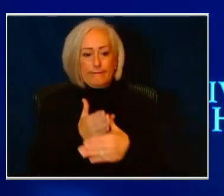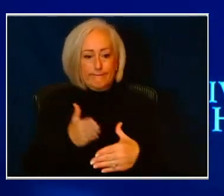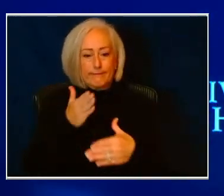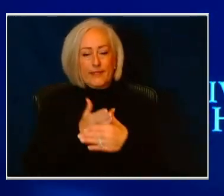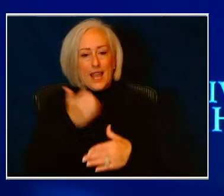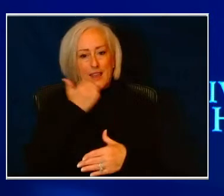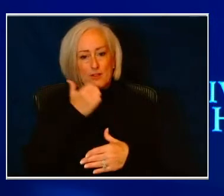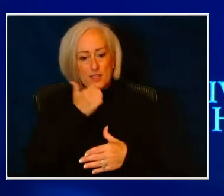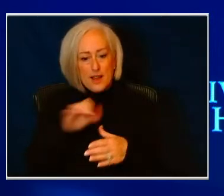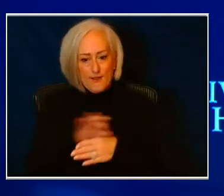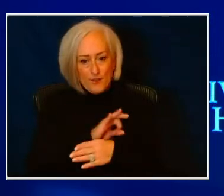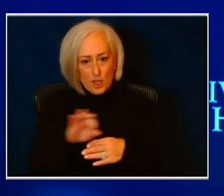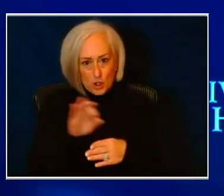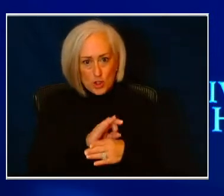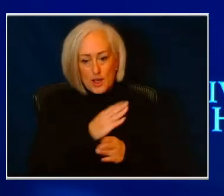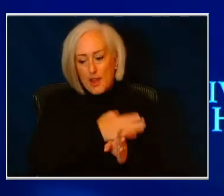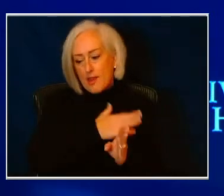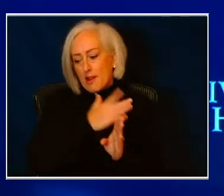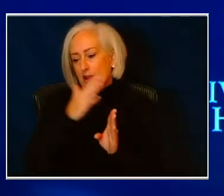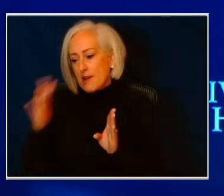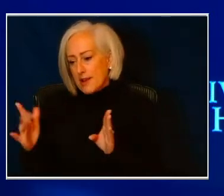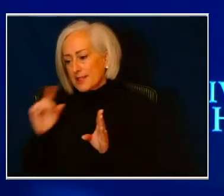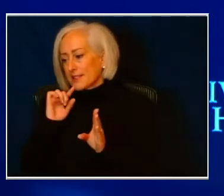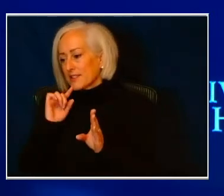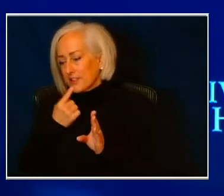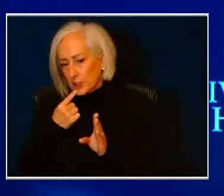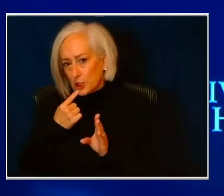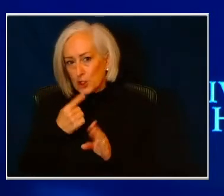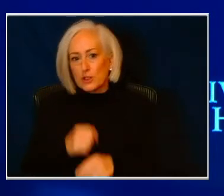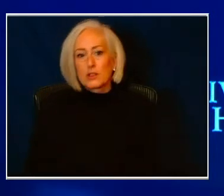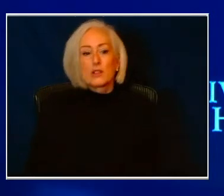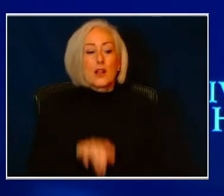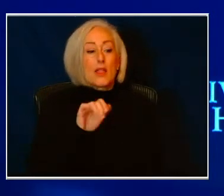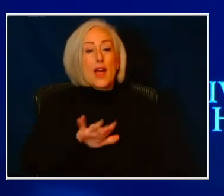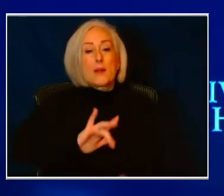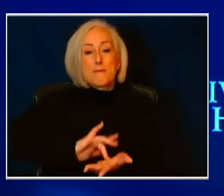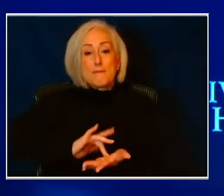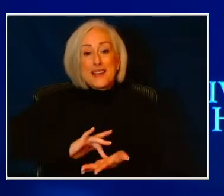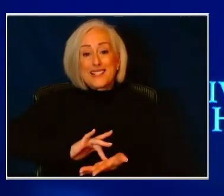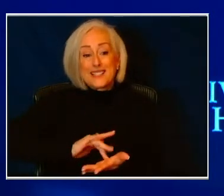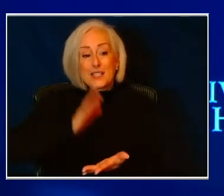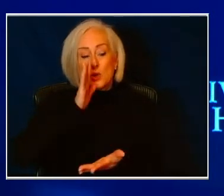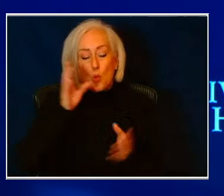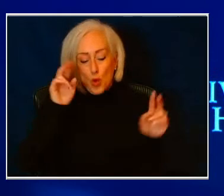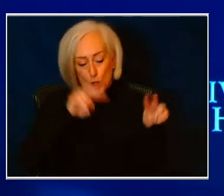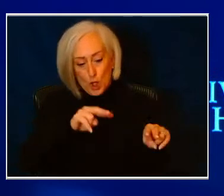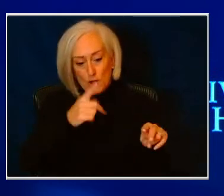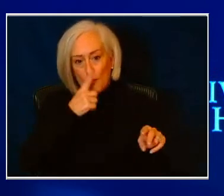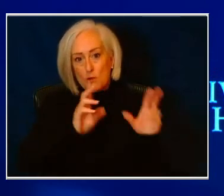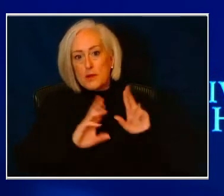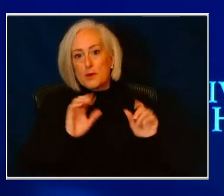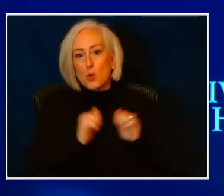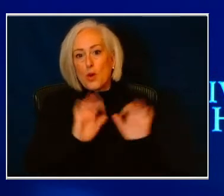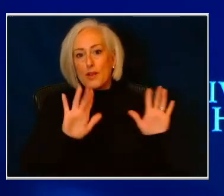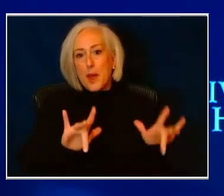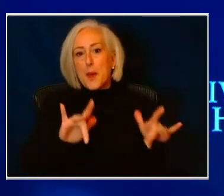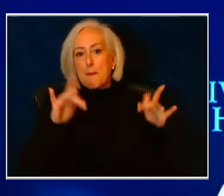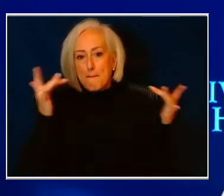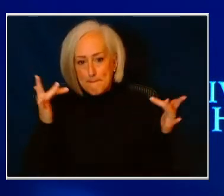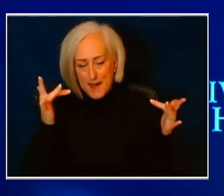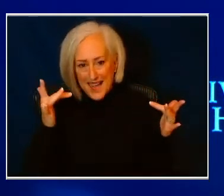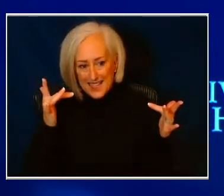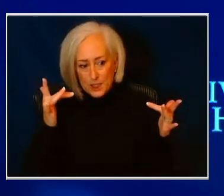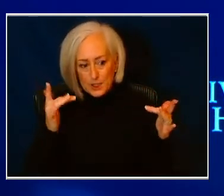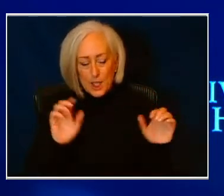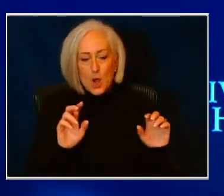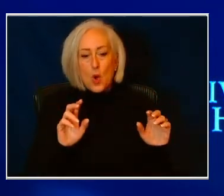actually, relevant to the drug we're talking about, we will be looking for people in the mild cognitive impairment and very mild and